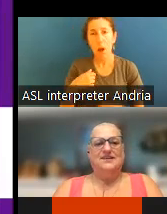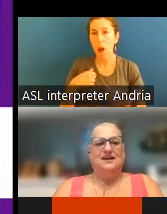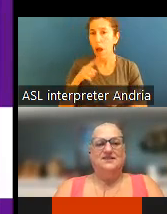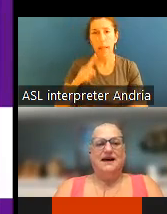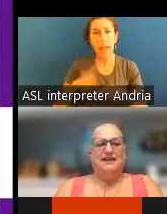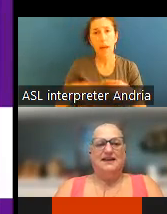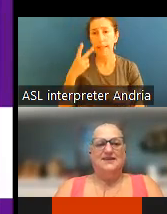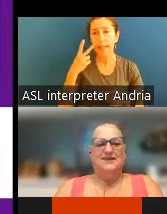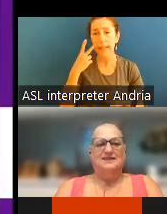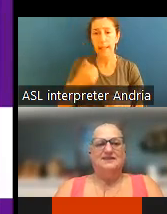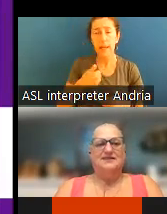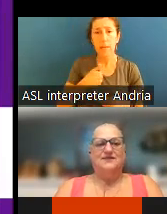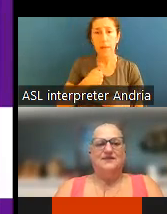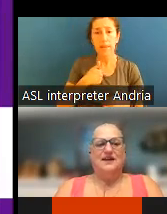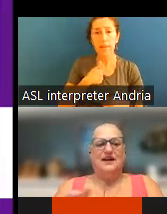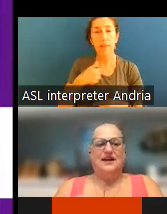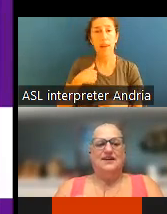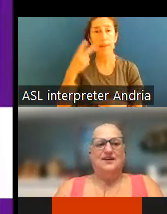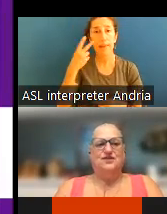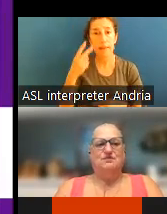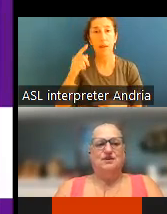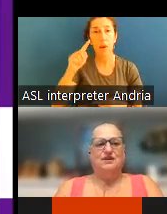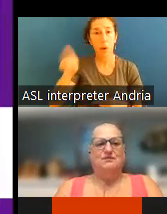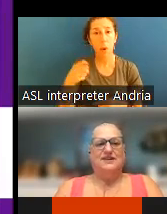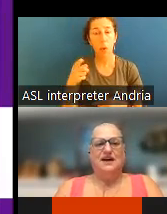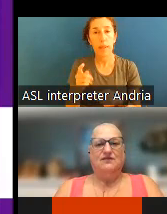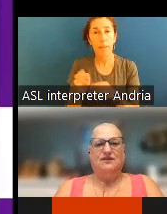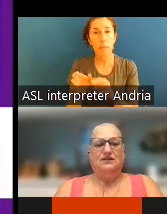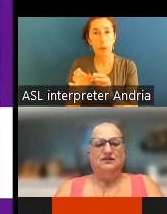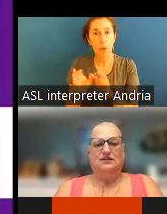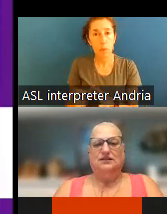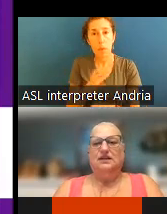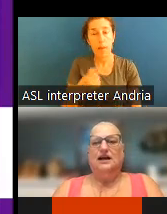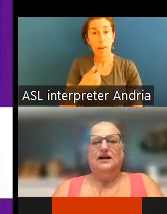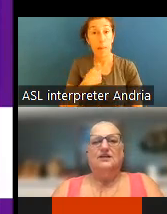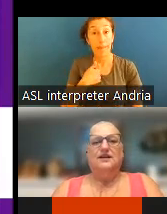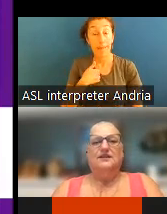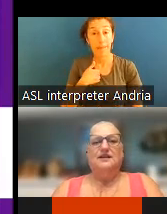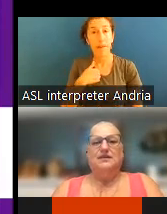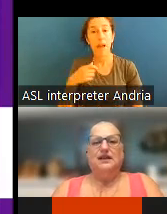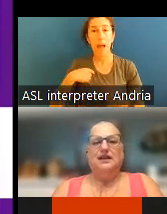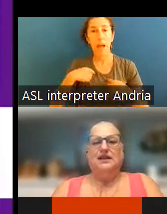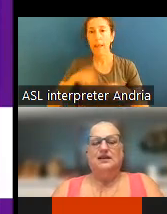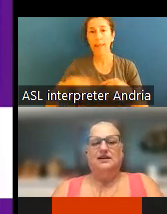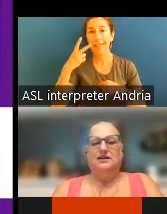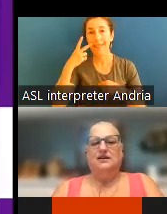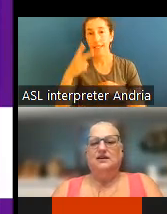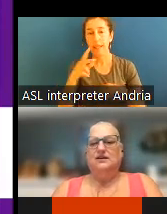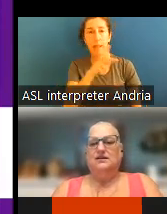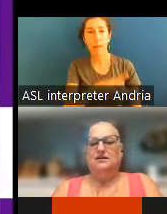All I see are the spotlights of the ASL interpreter and myself. Hold on, let